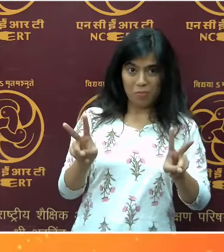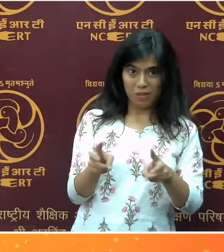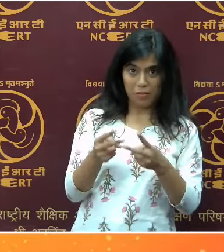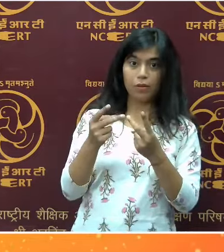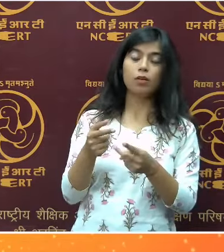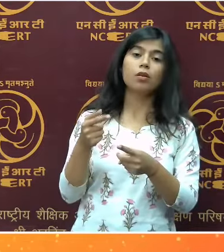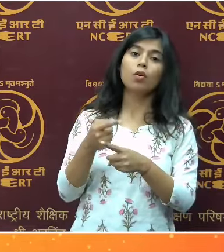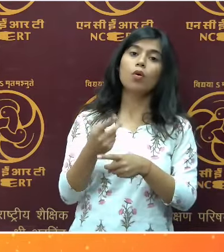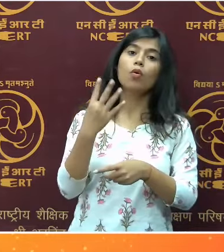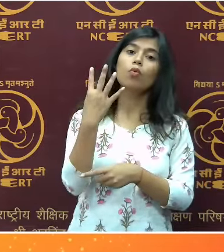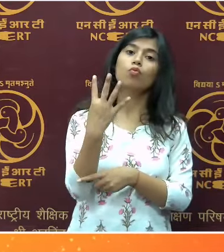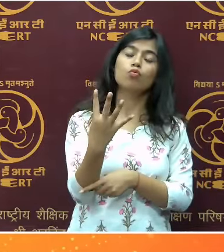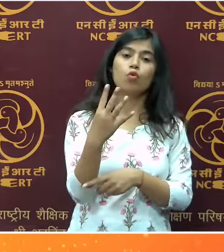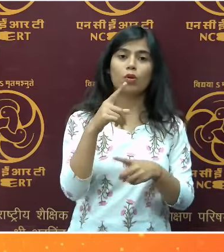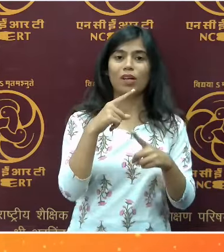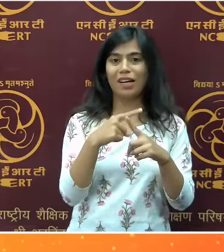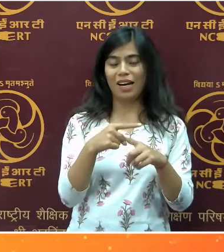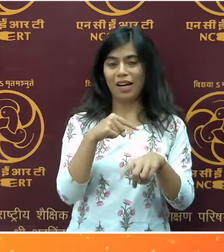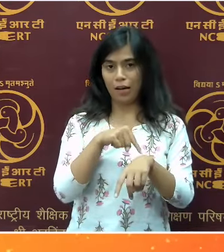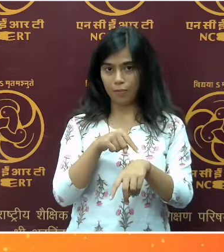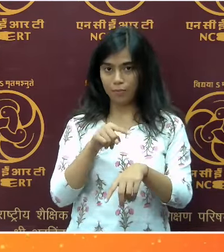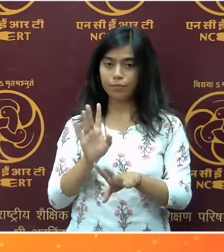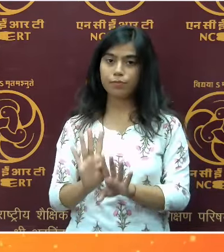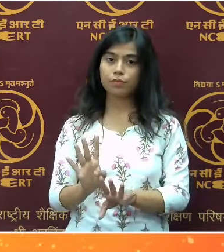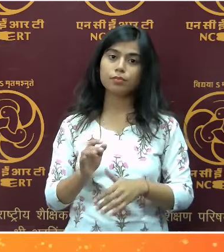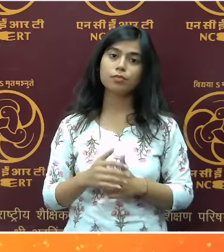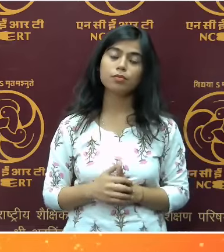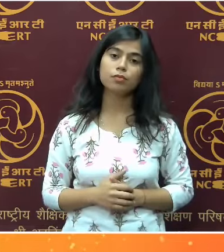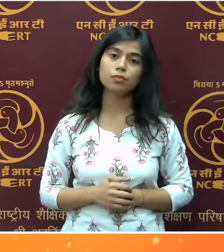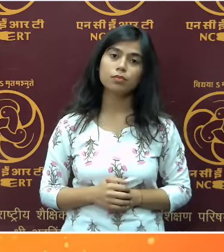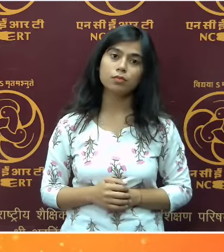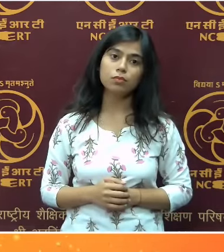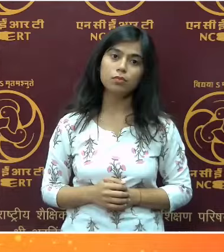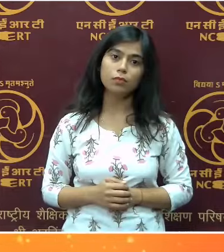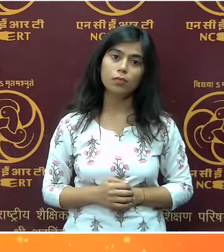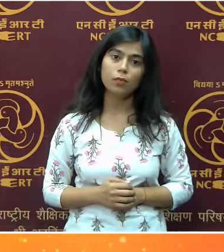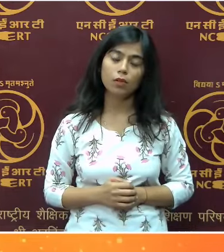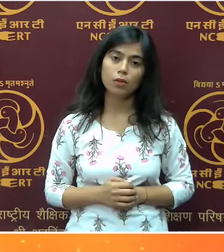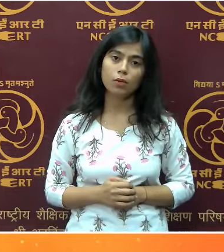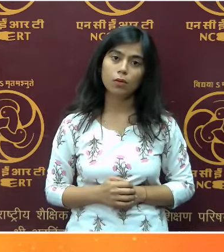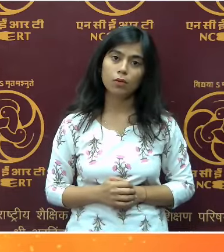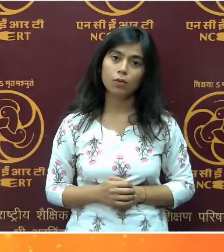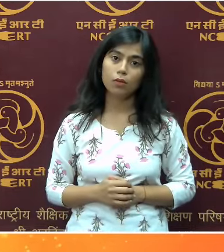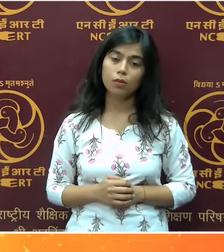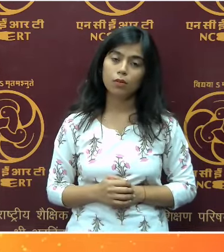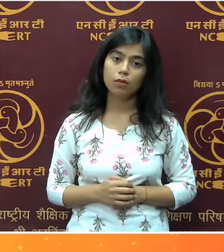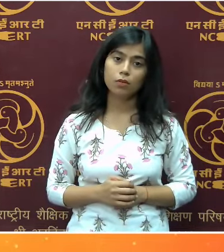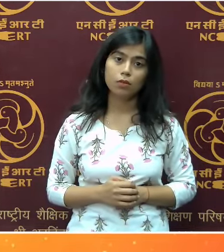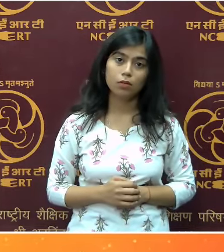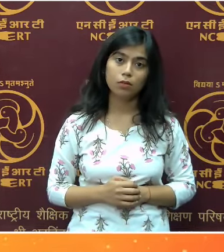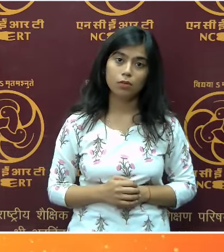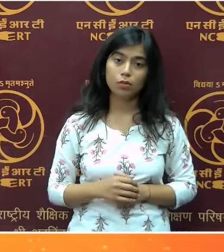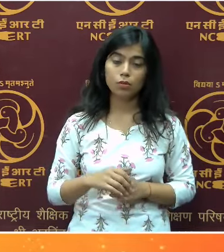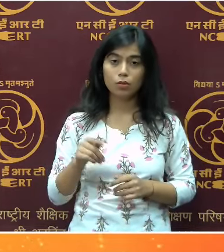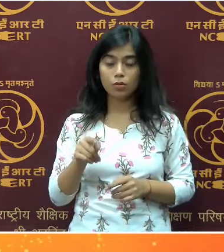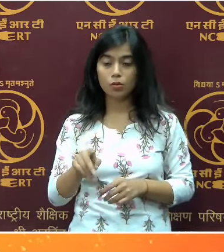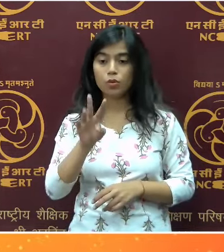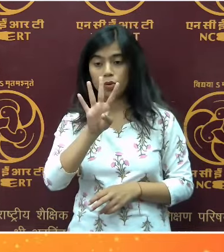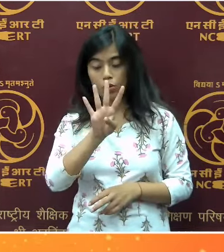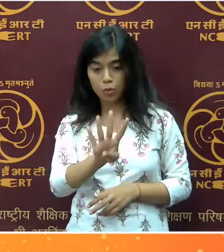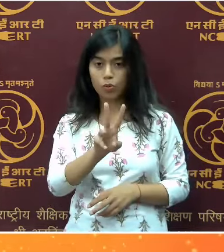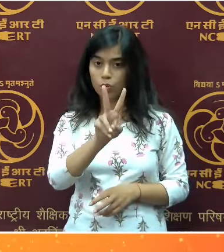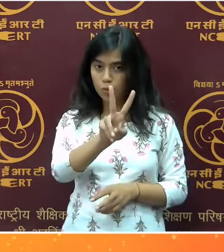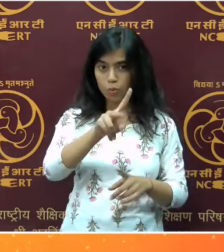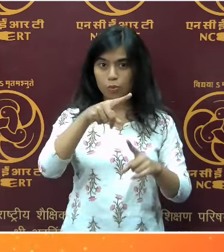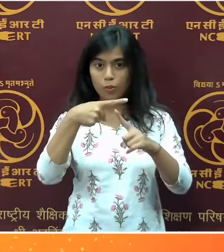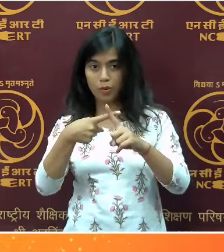4 times of the initial value, the current is also become 4 times of the initial value, that is 2 into 4 equal